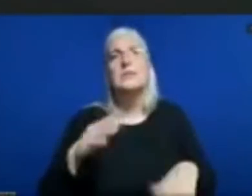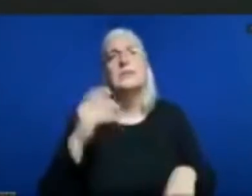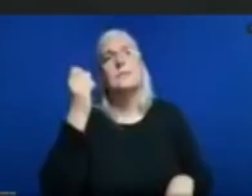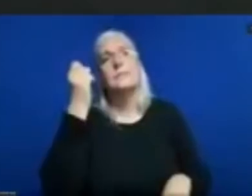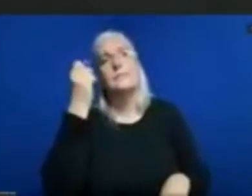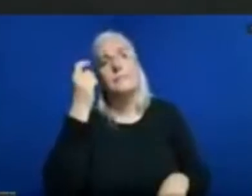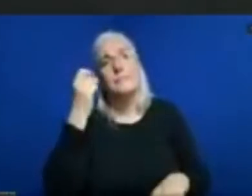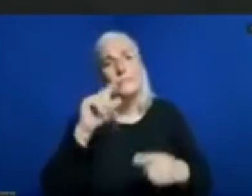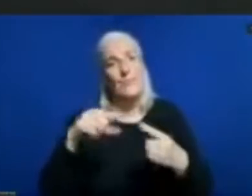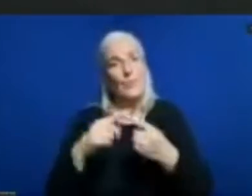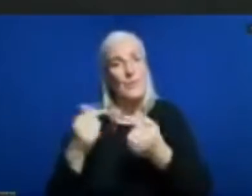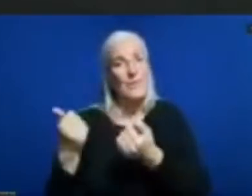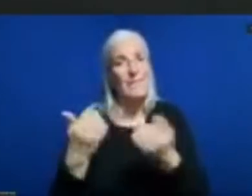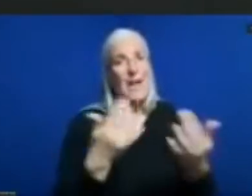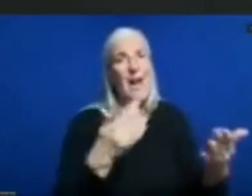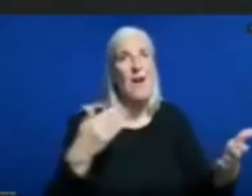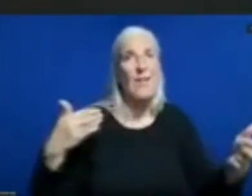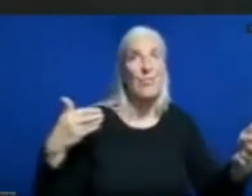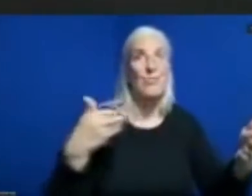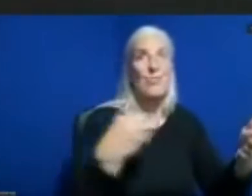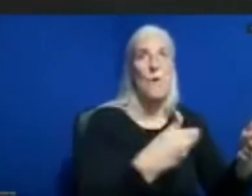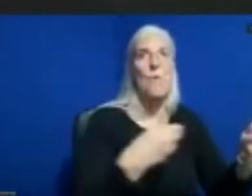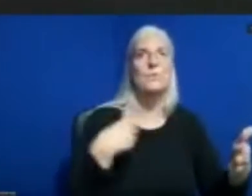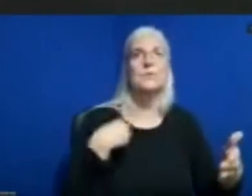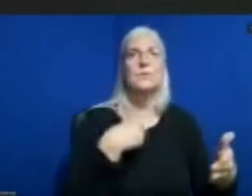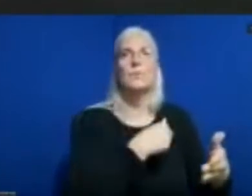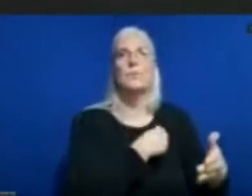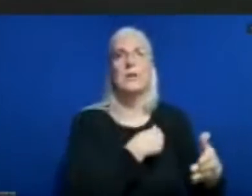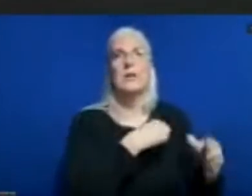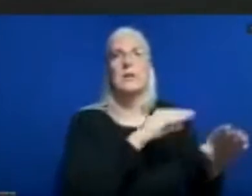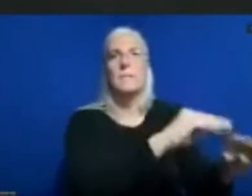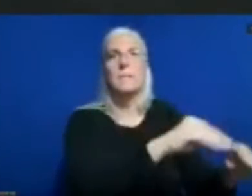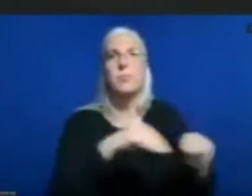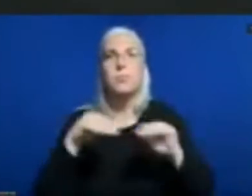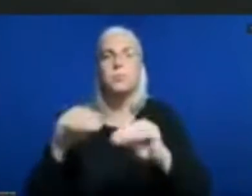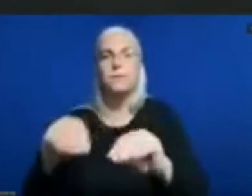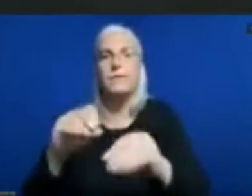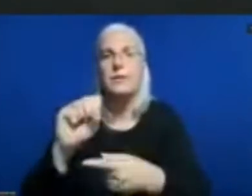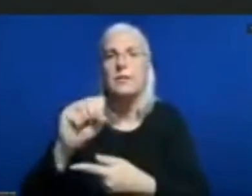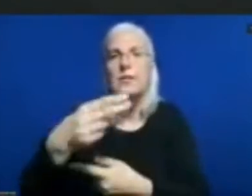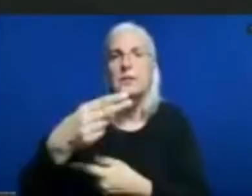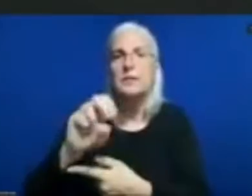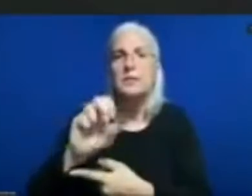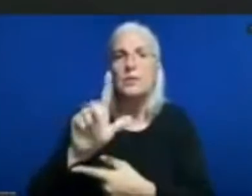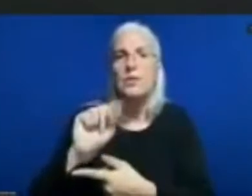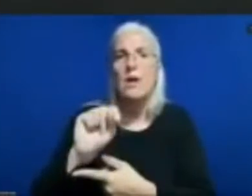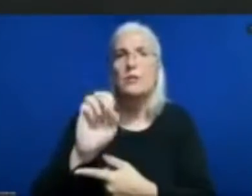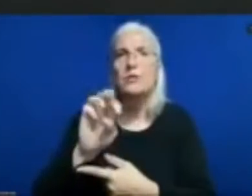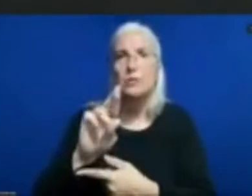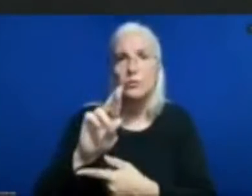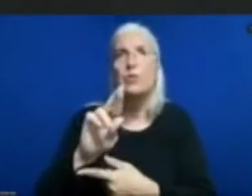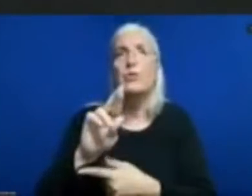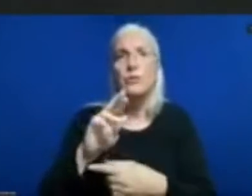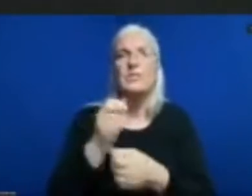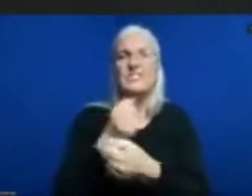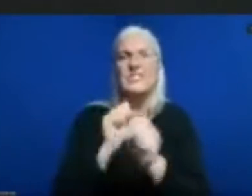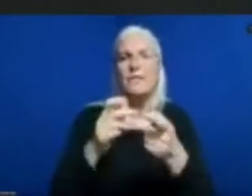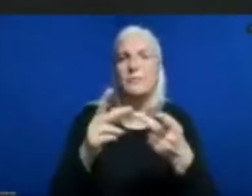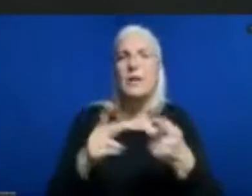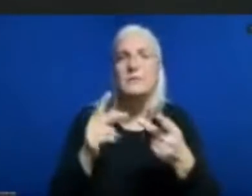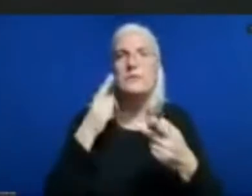shelter. Been in contact with the owners, and the owners can go pick those up anytime if they choose